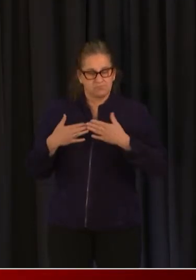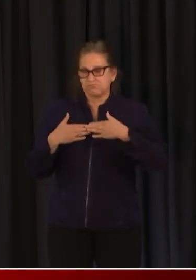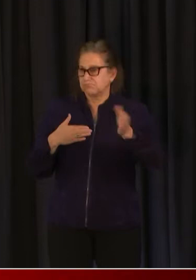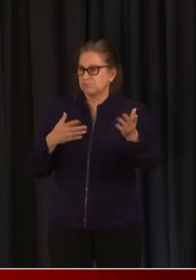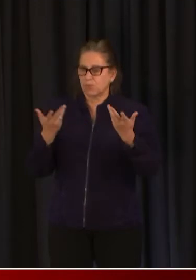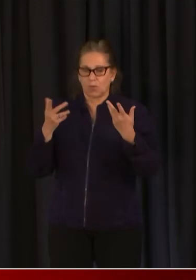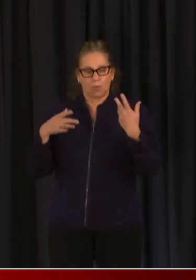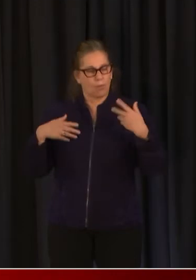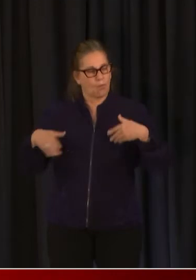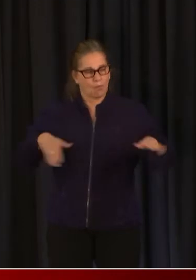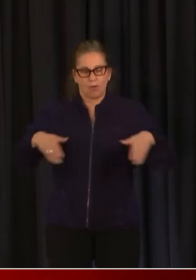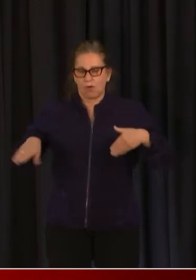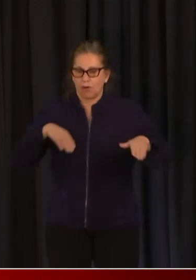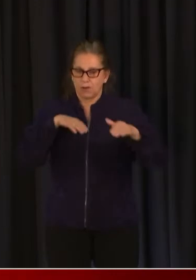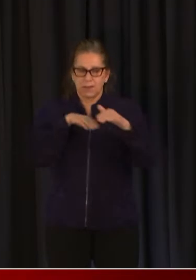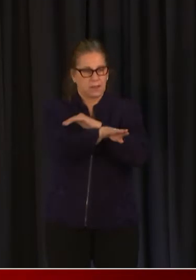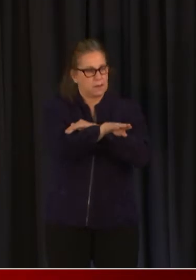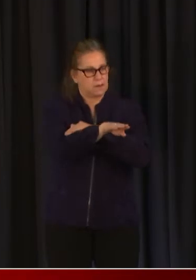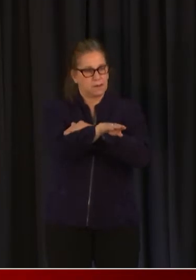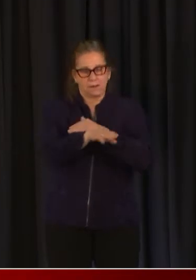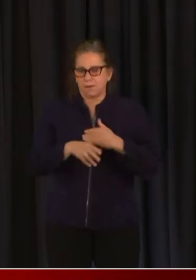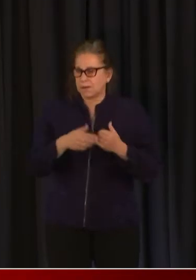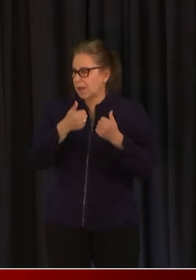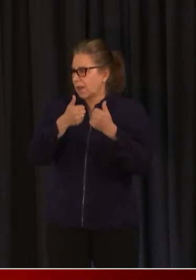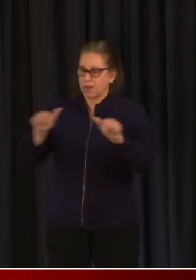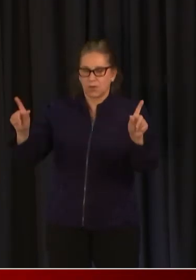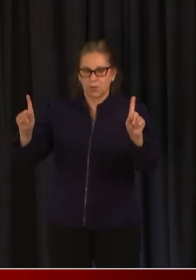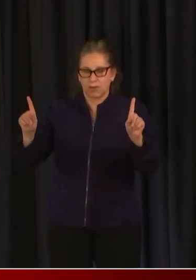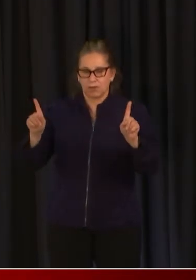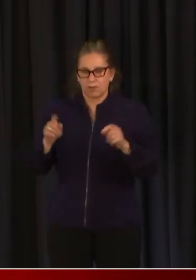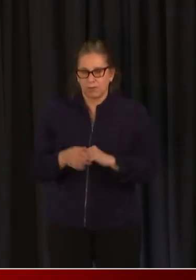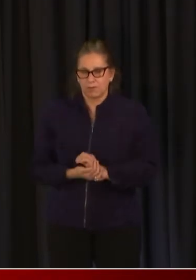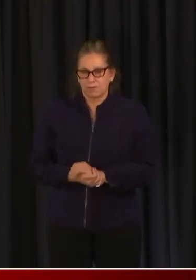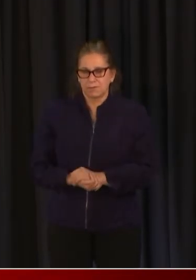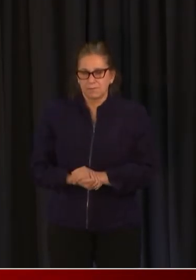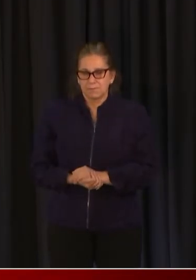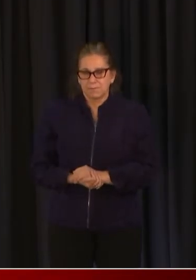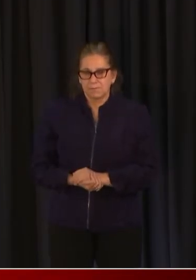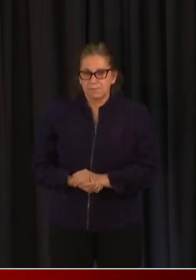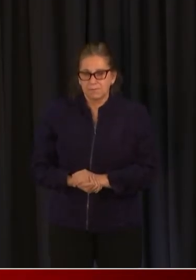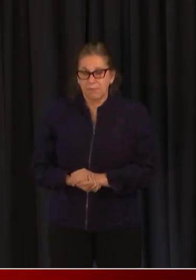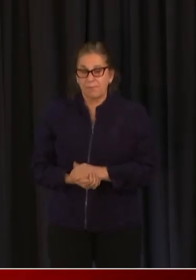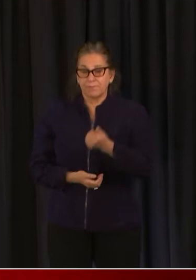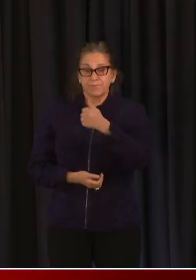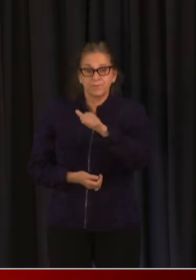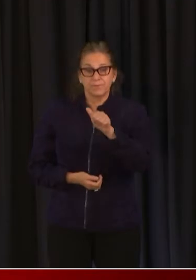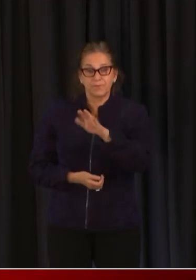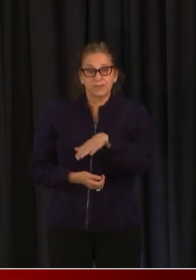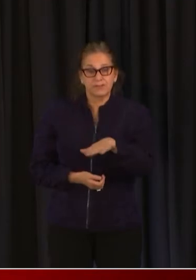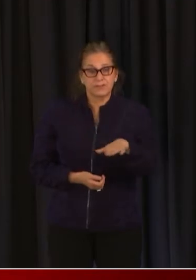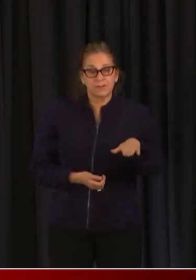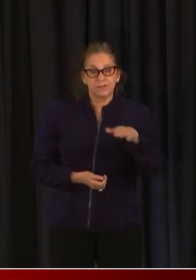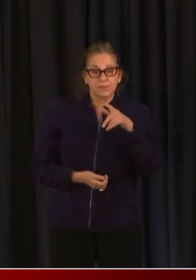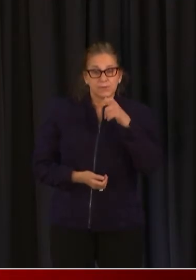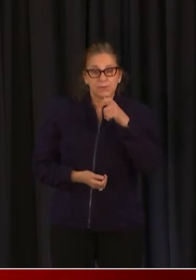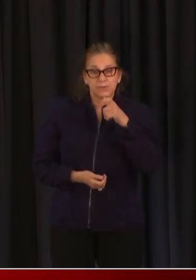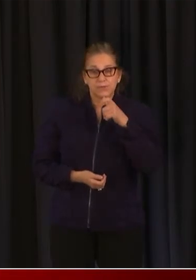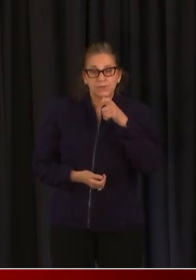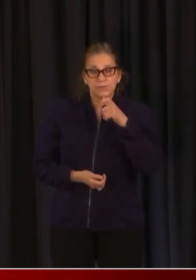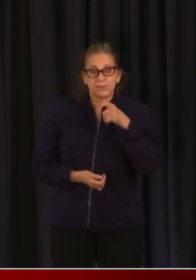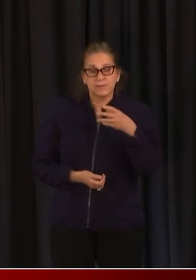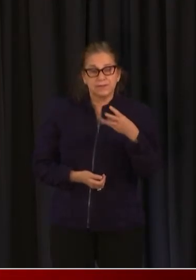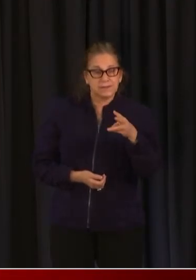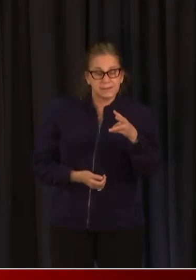And we also want to remind everybody that children 16 and 17 will receive